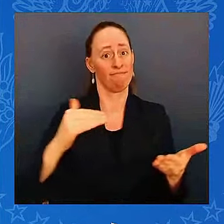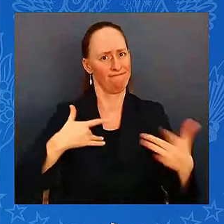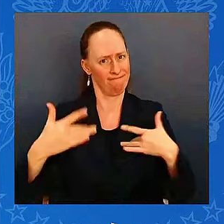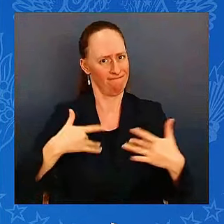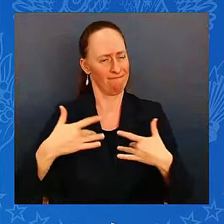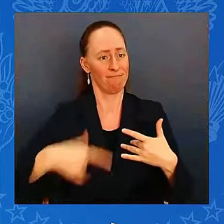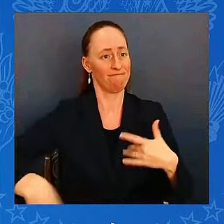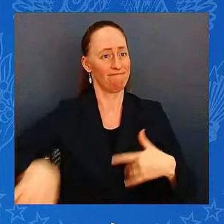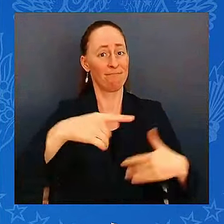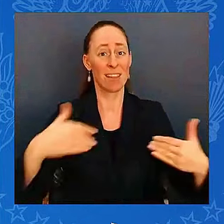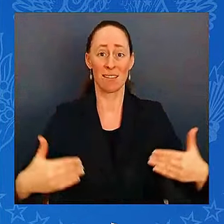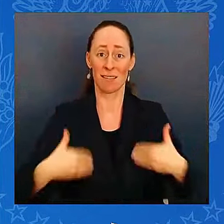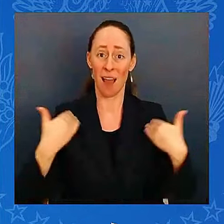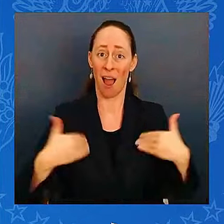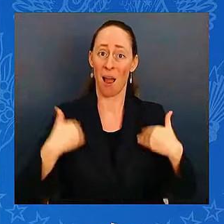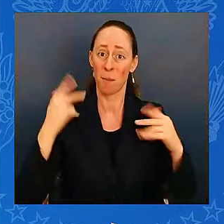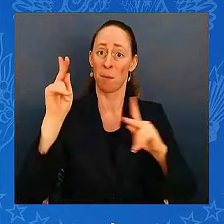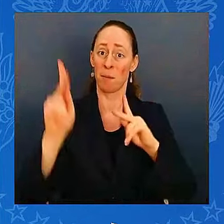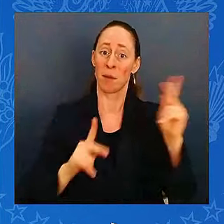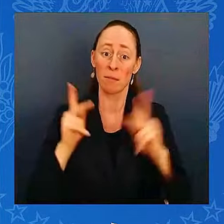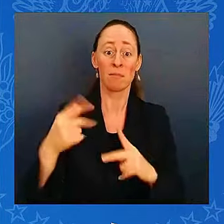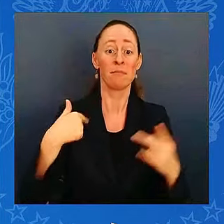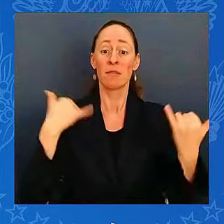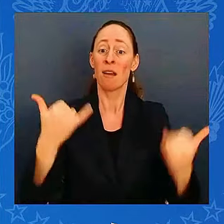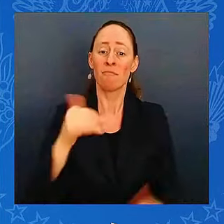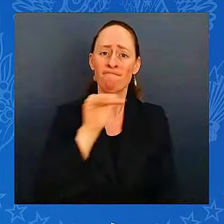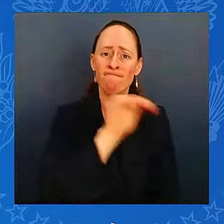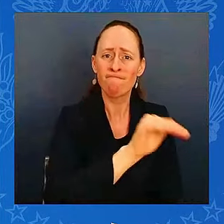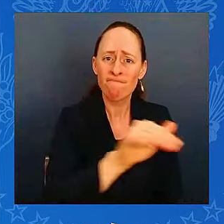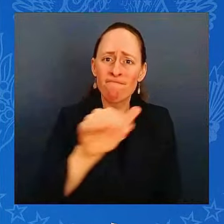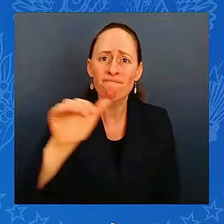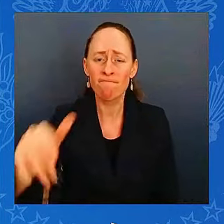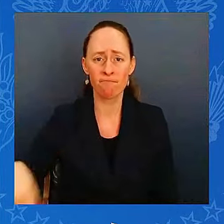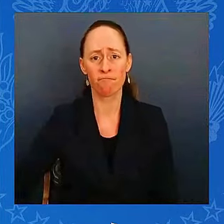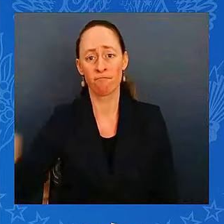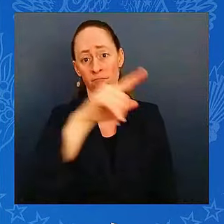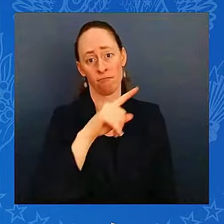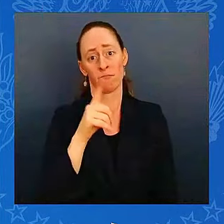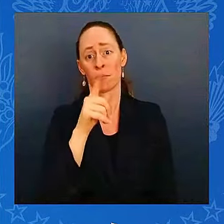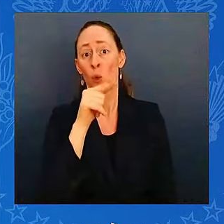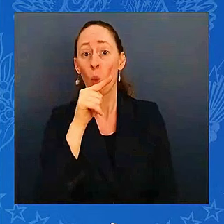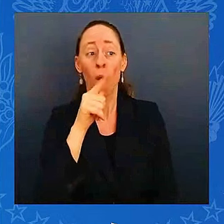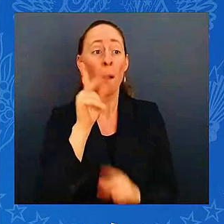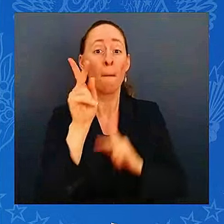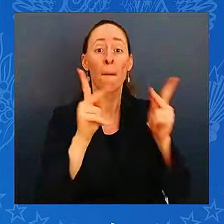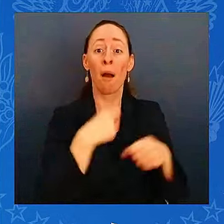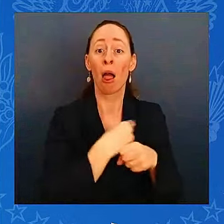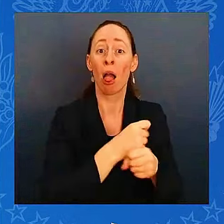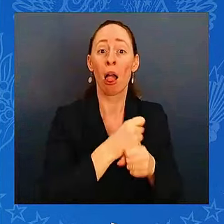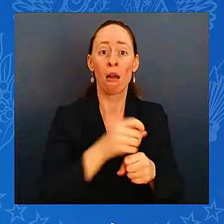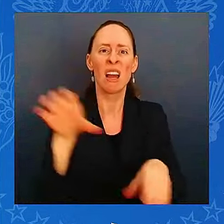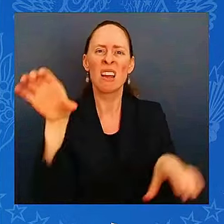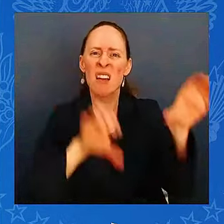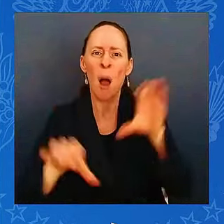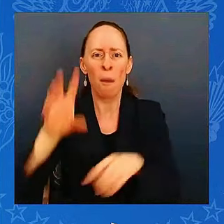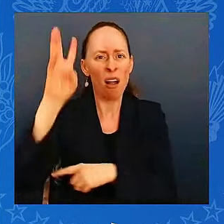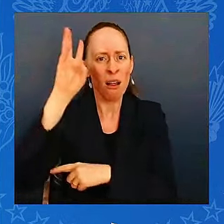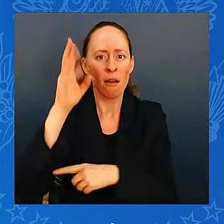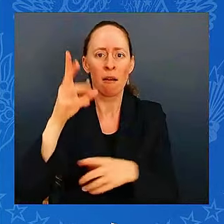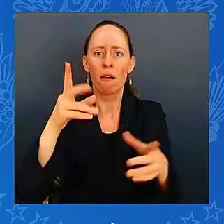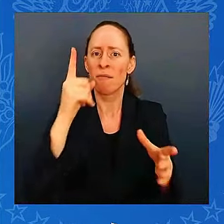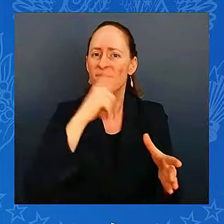take appropriate measures against suppliers of precursor chemicals used to